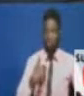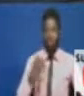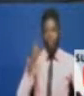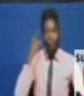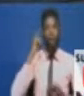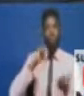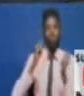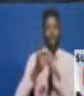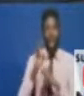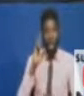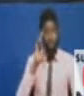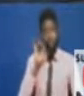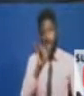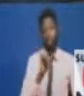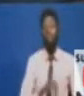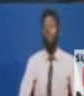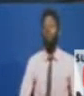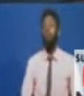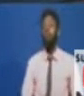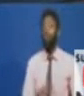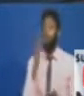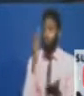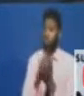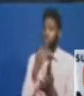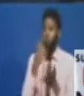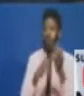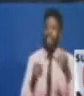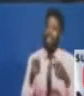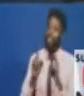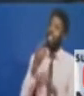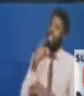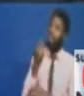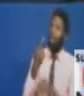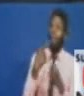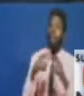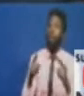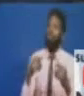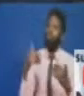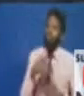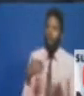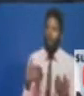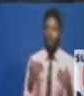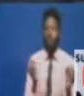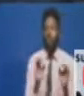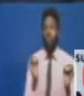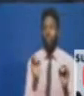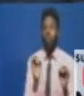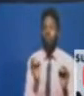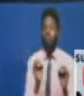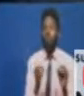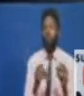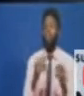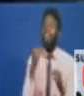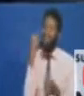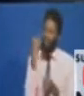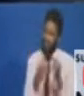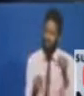Otherwise, it is true what he has said, but there was no shock. And finally, Mr.